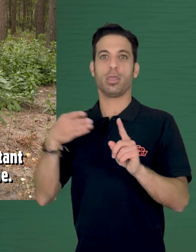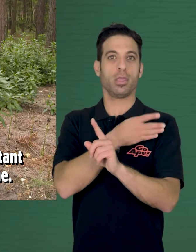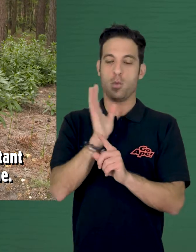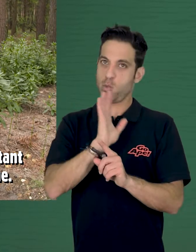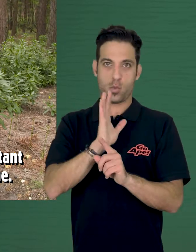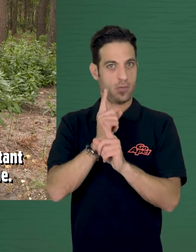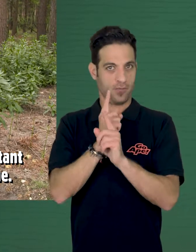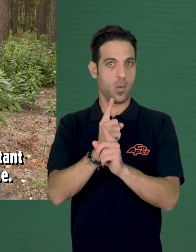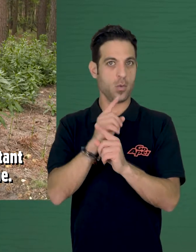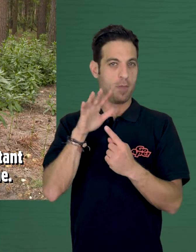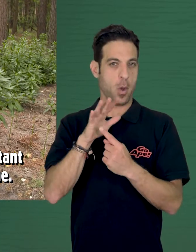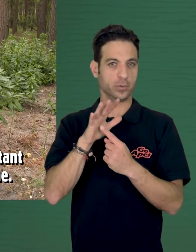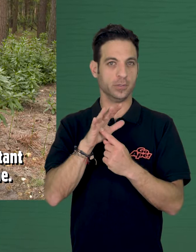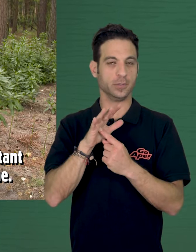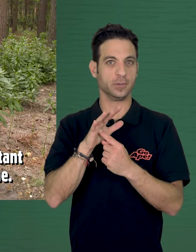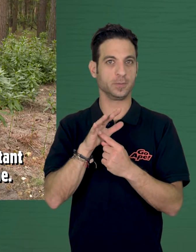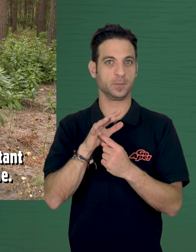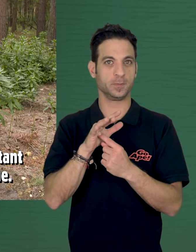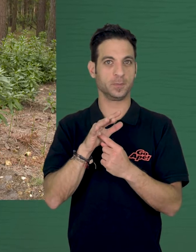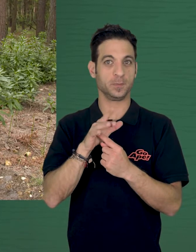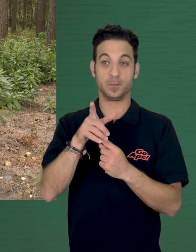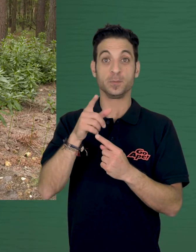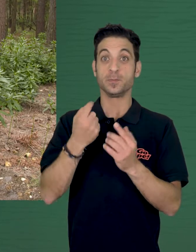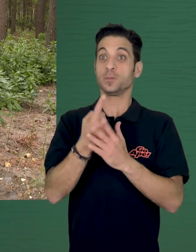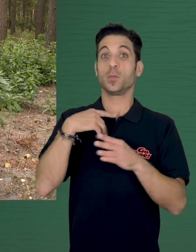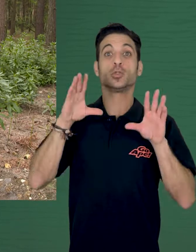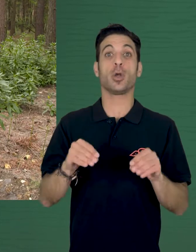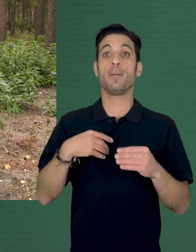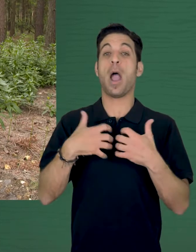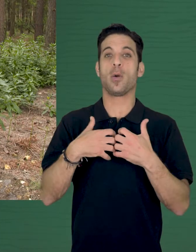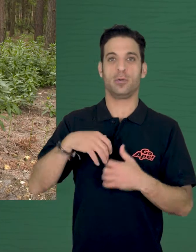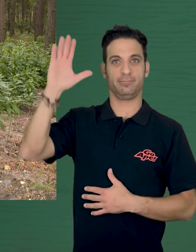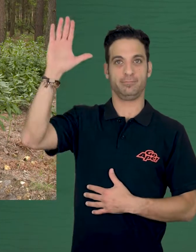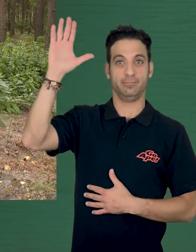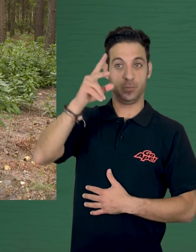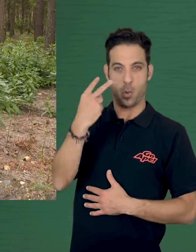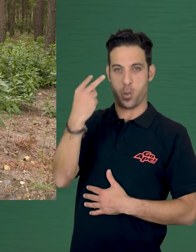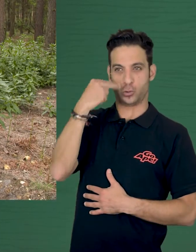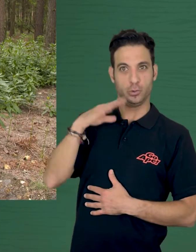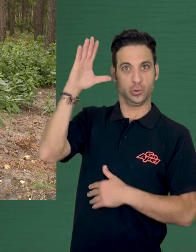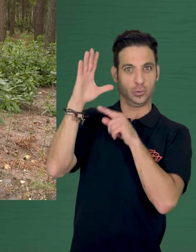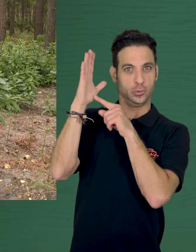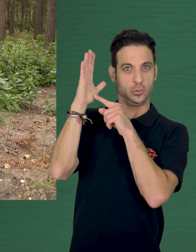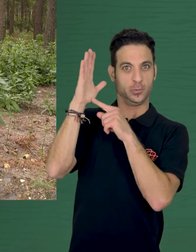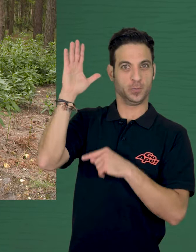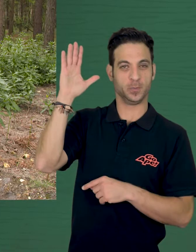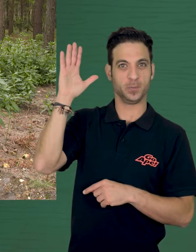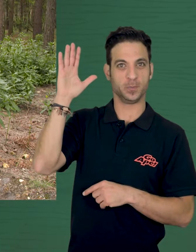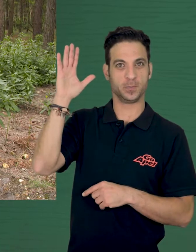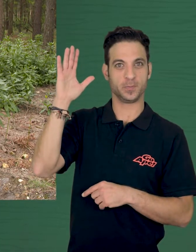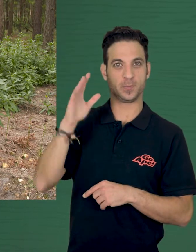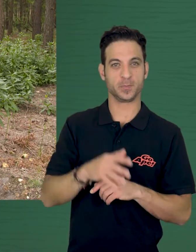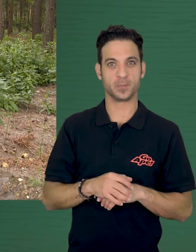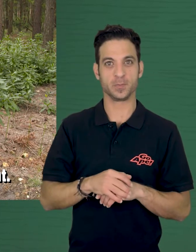that you do follow me and don't deviate from my line. If I want us to stop, I will be putting my hand up, so just watch out for that hand